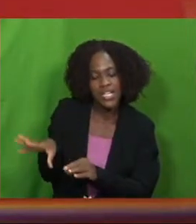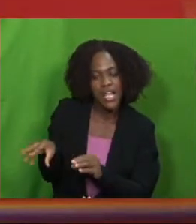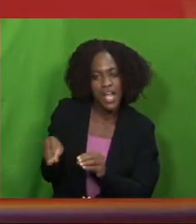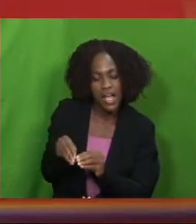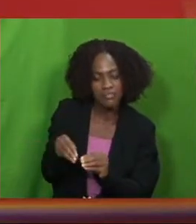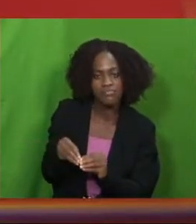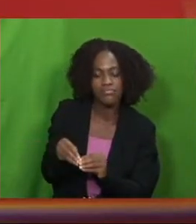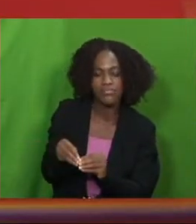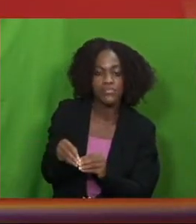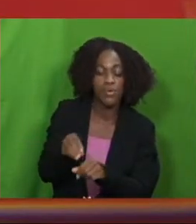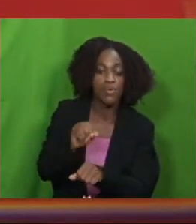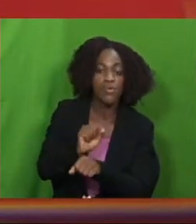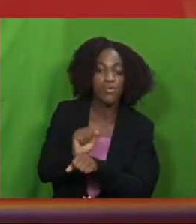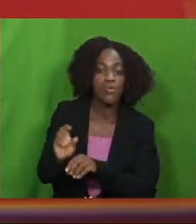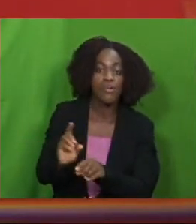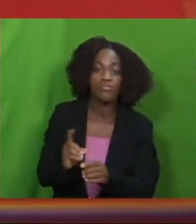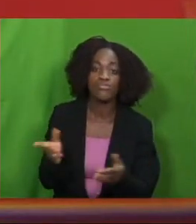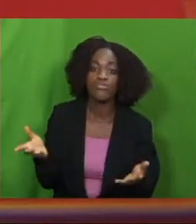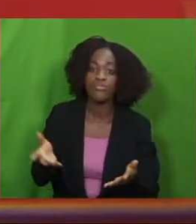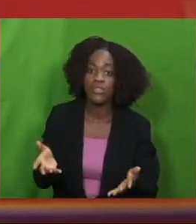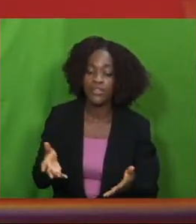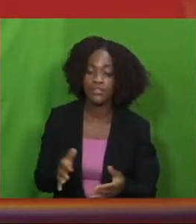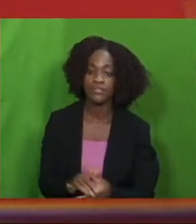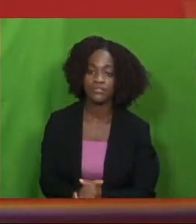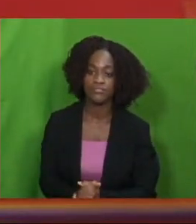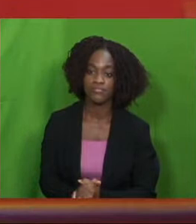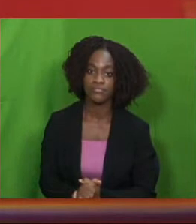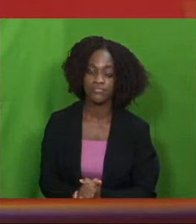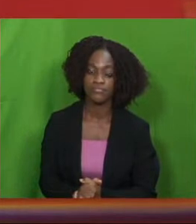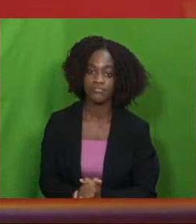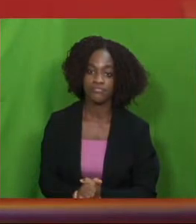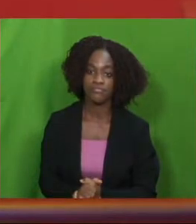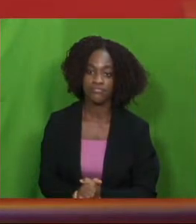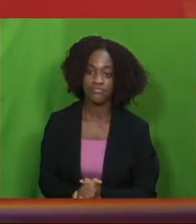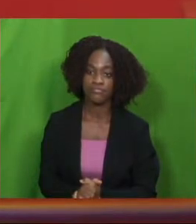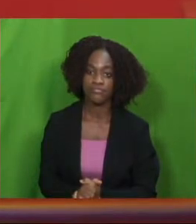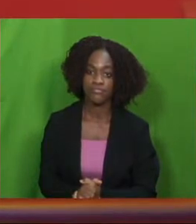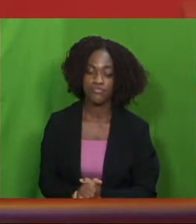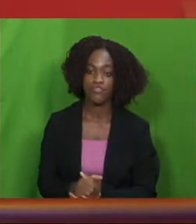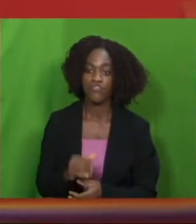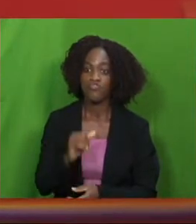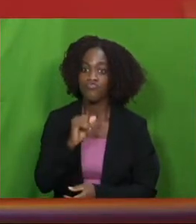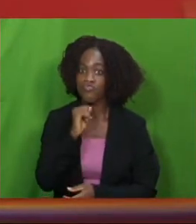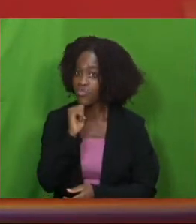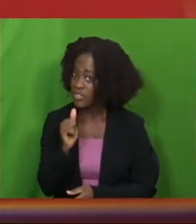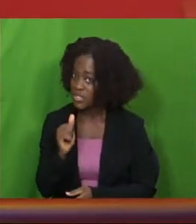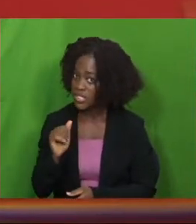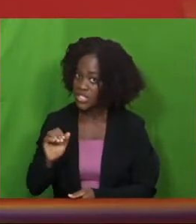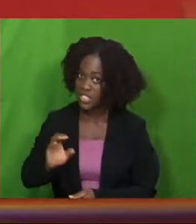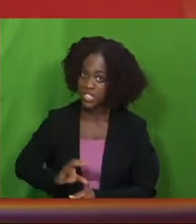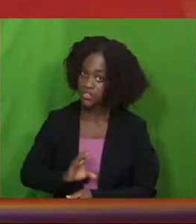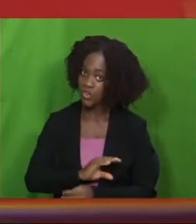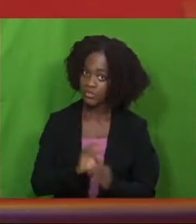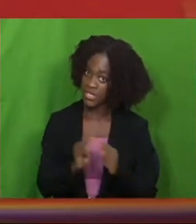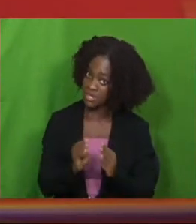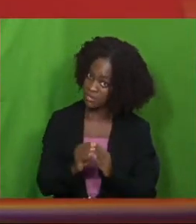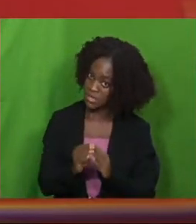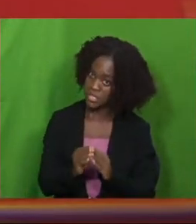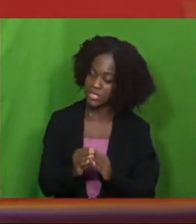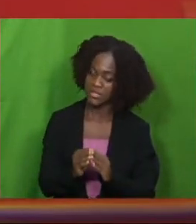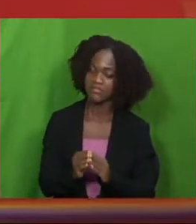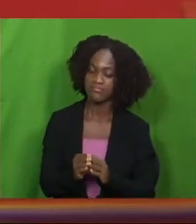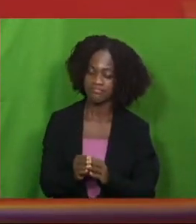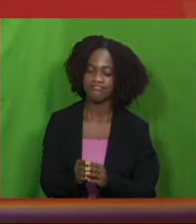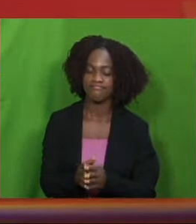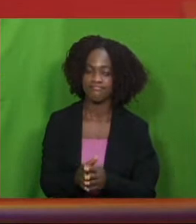the votes and proceedings of the House, not just considered as a committee meeting.